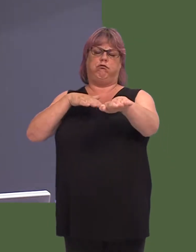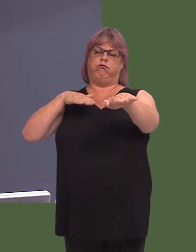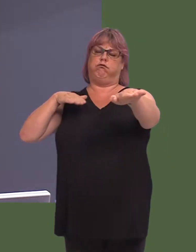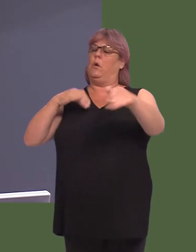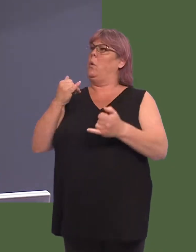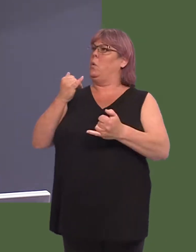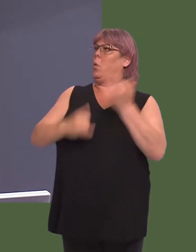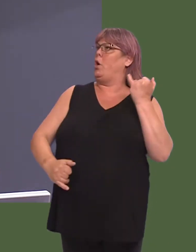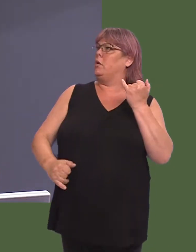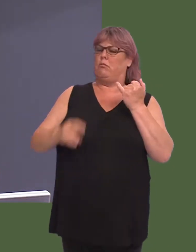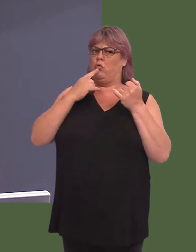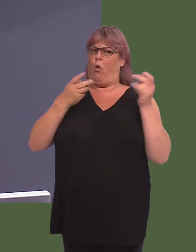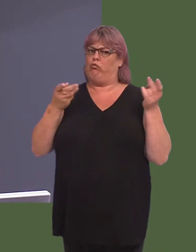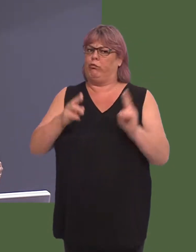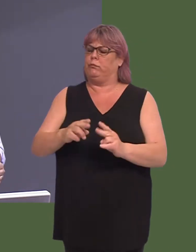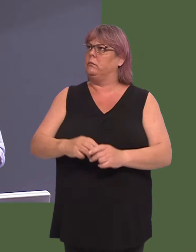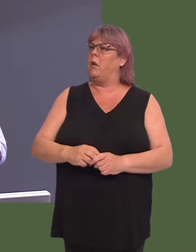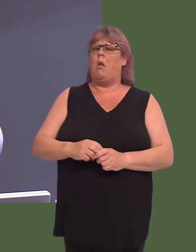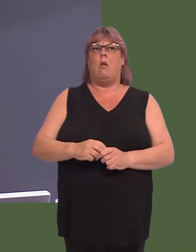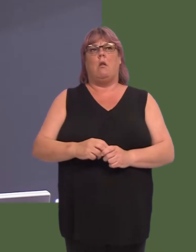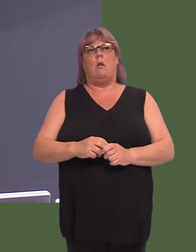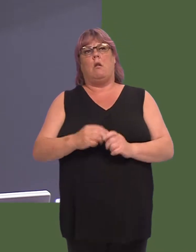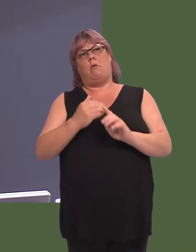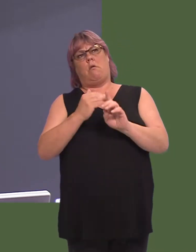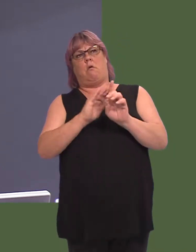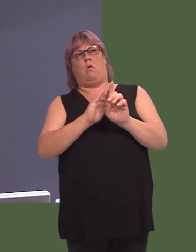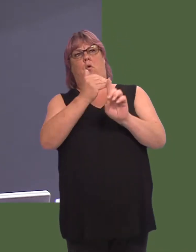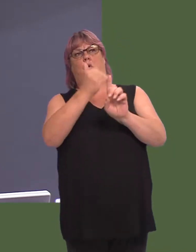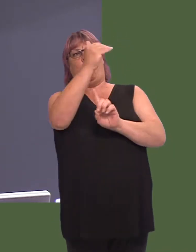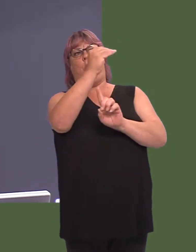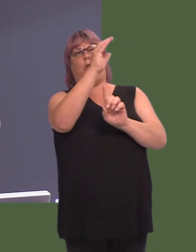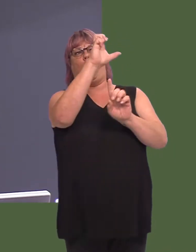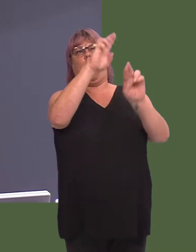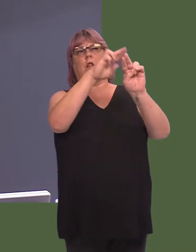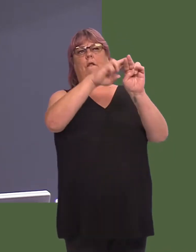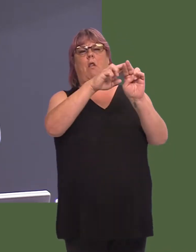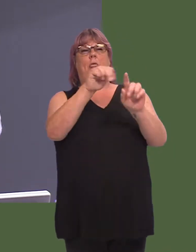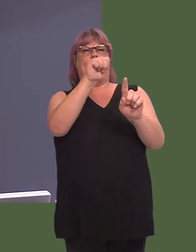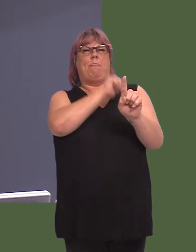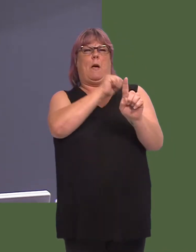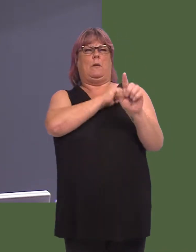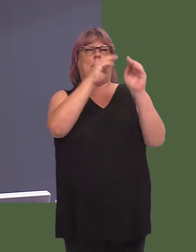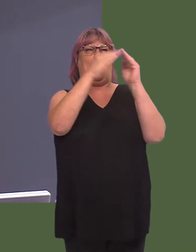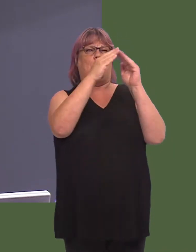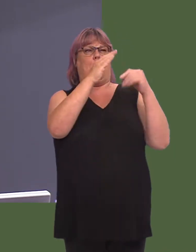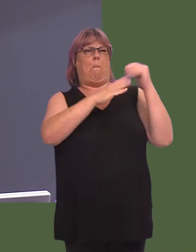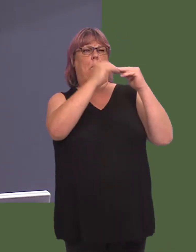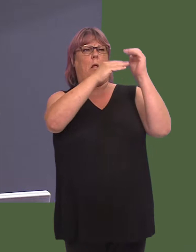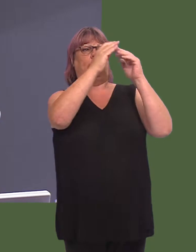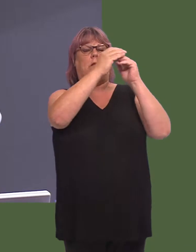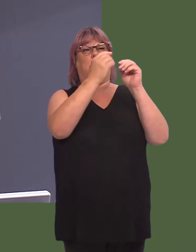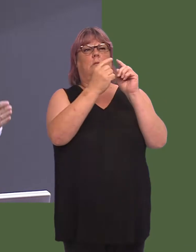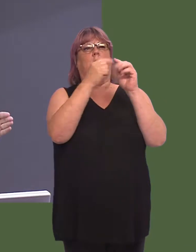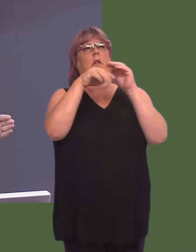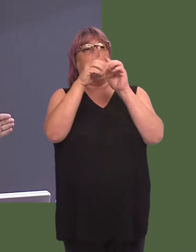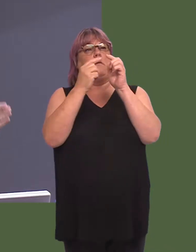worse in Cardiff rather than tackling it. Thousands of houses are being thrown up right now. Right now,